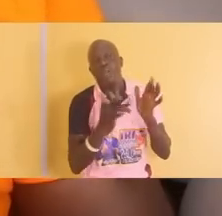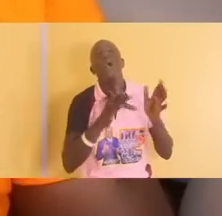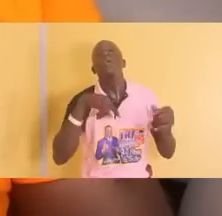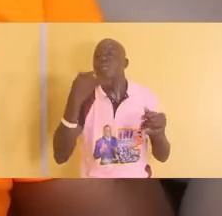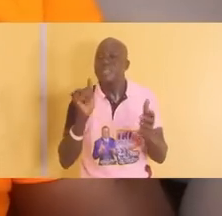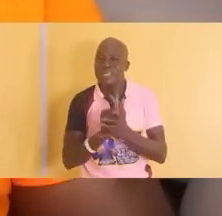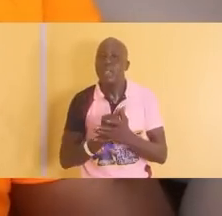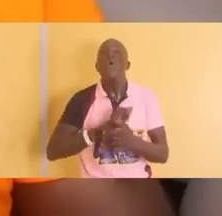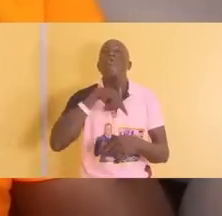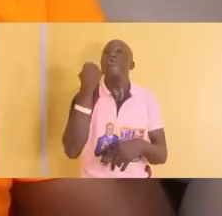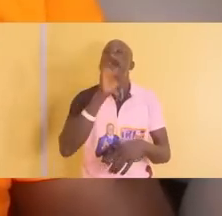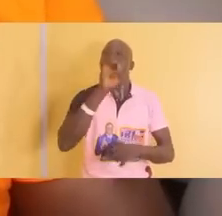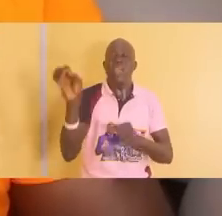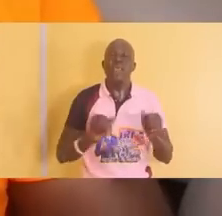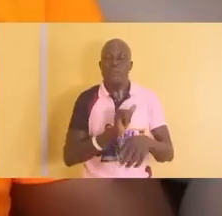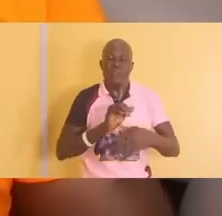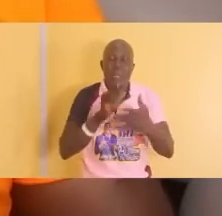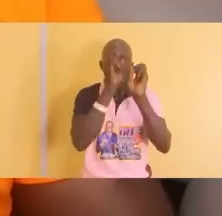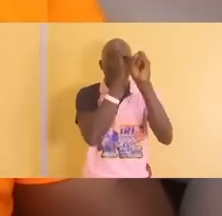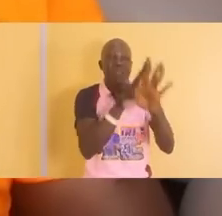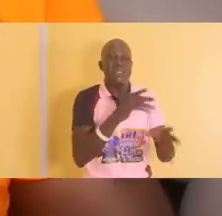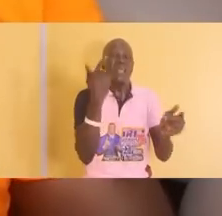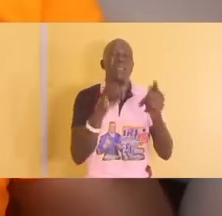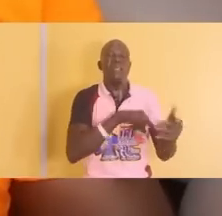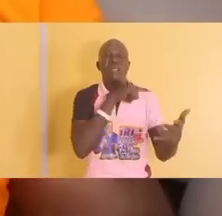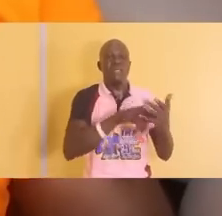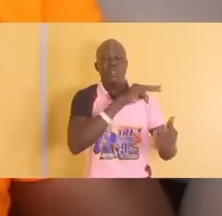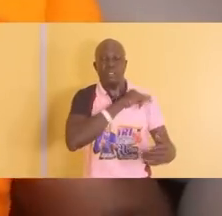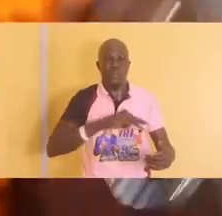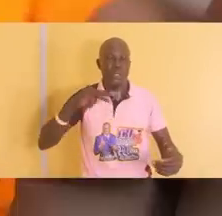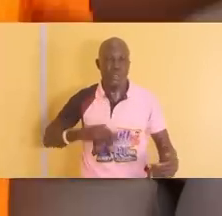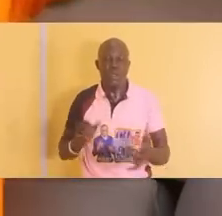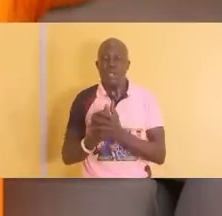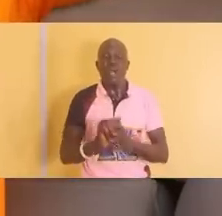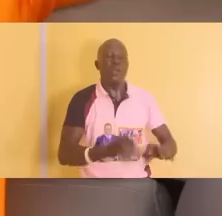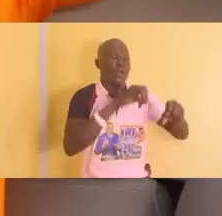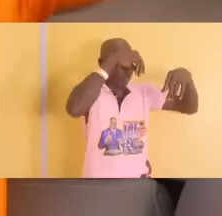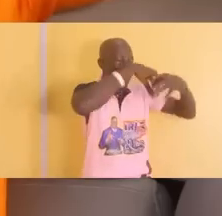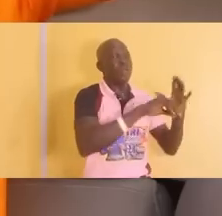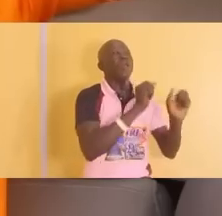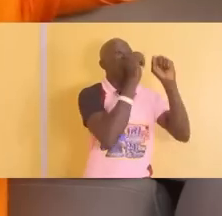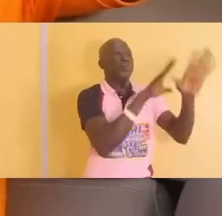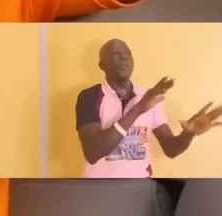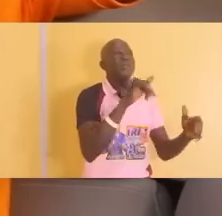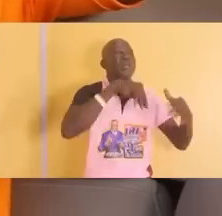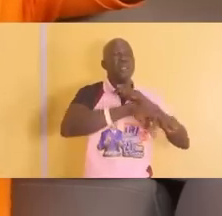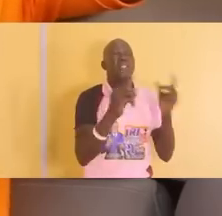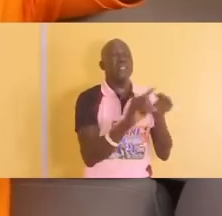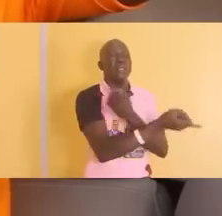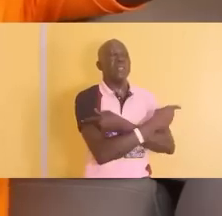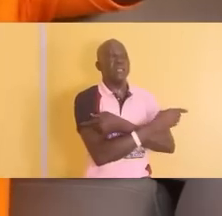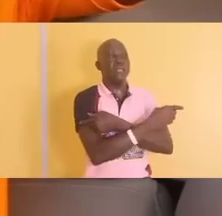that blessed me in these 4 days, without flowers,